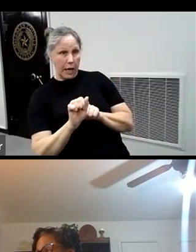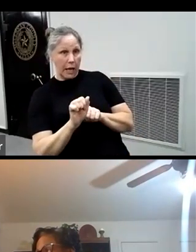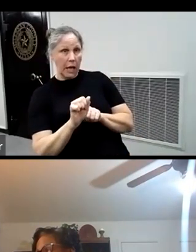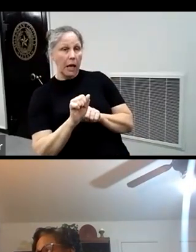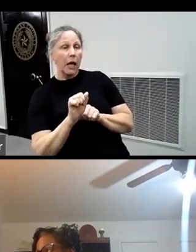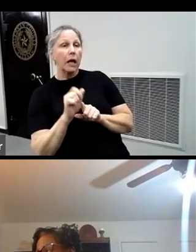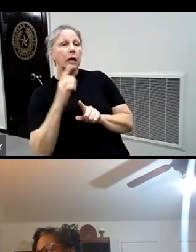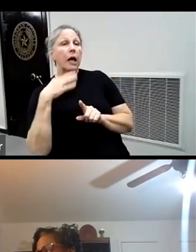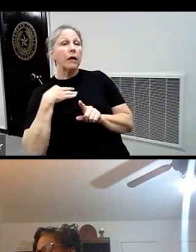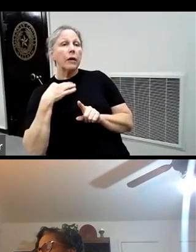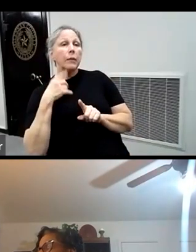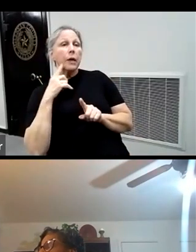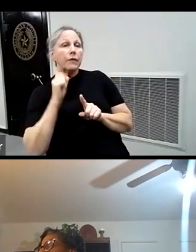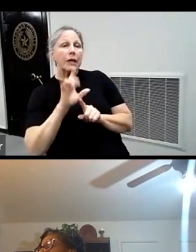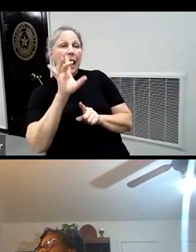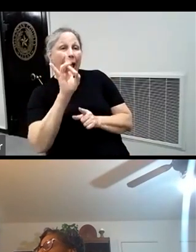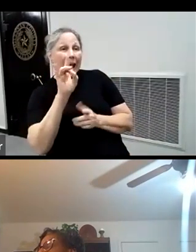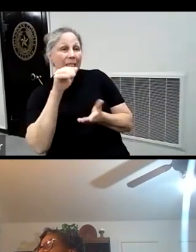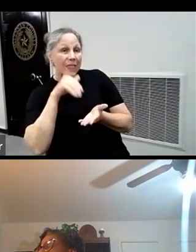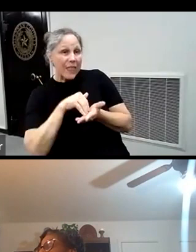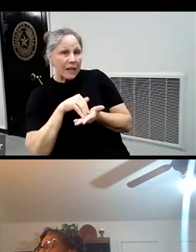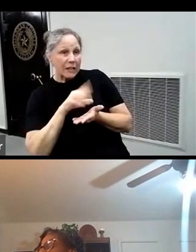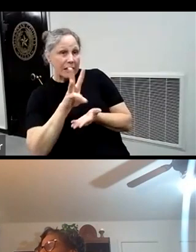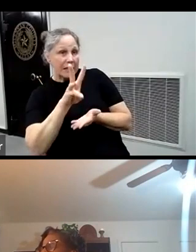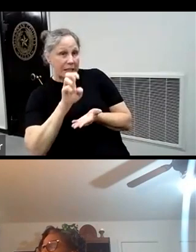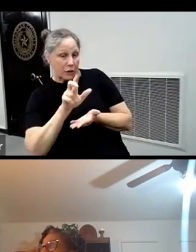number 17 in the amount of